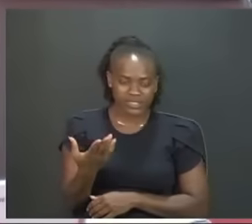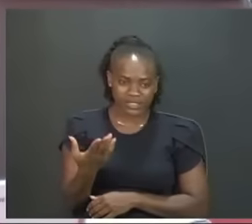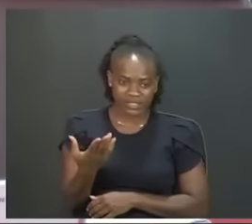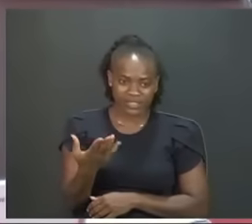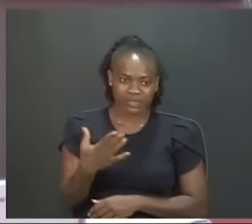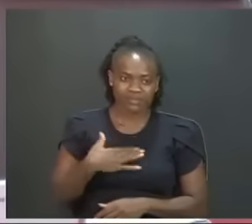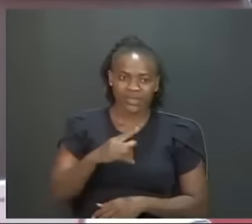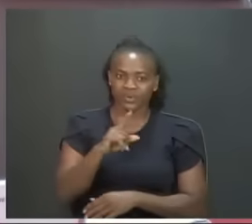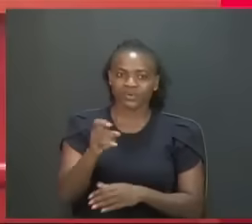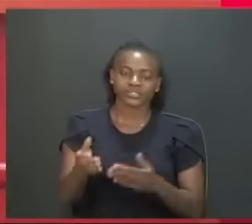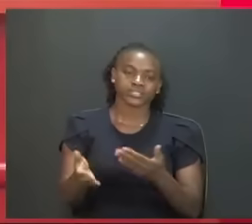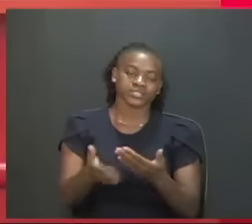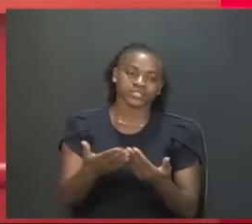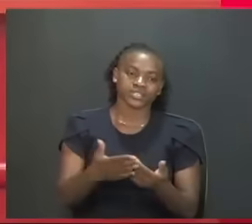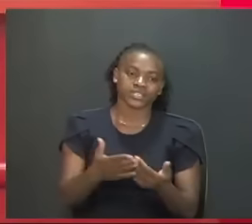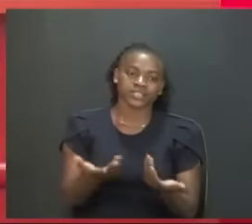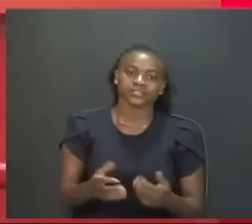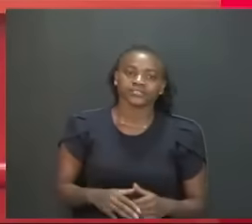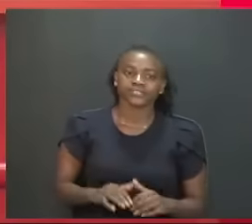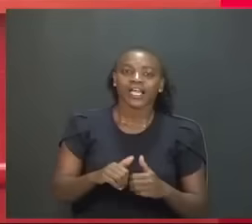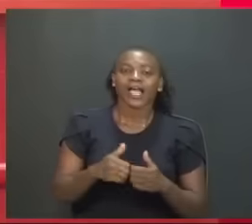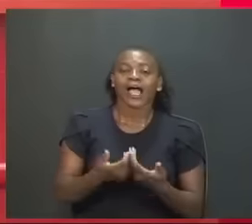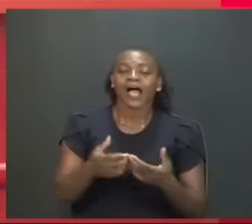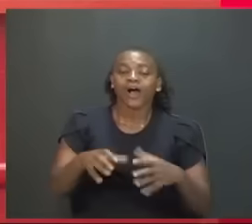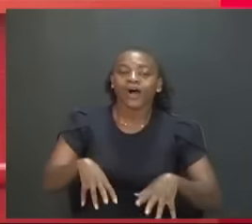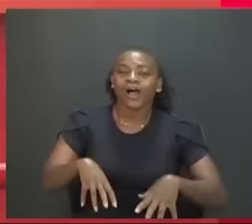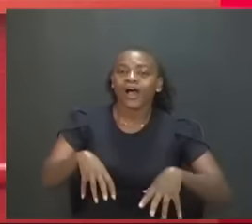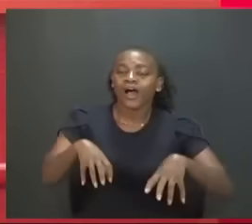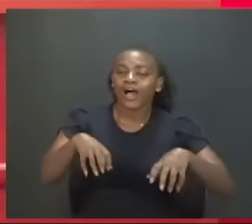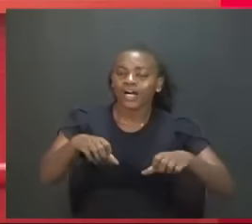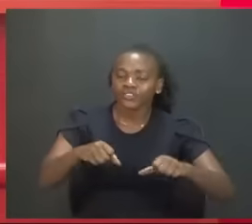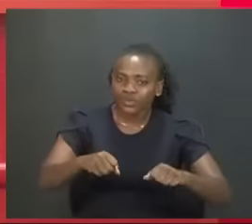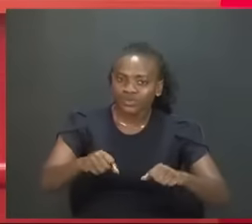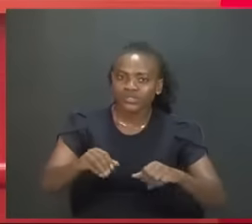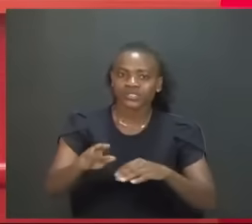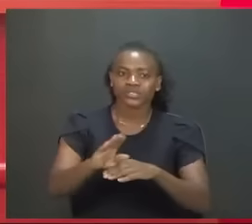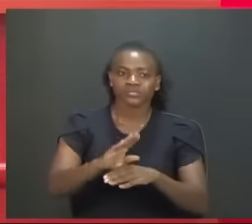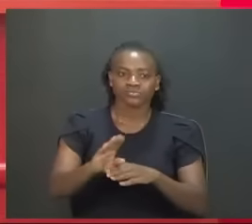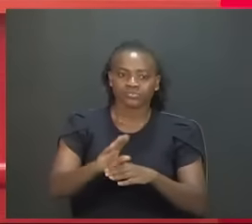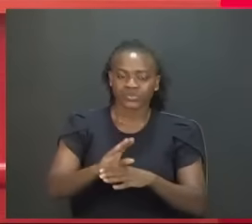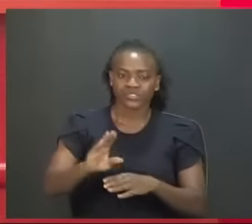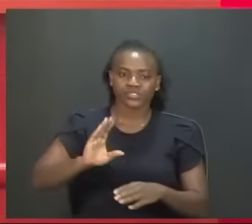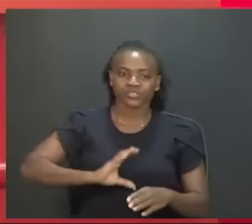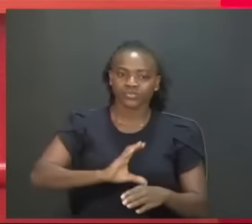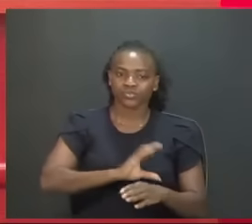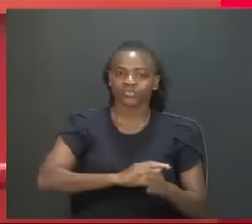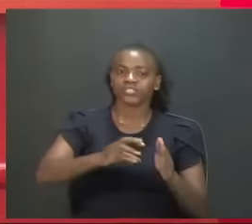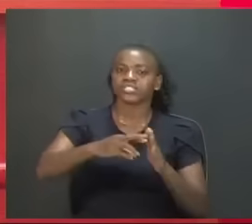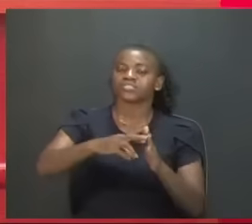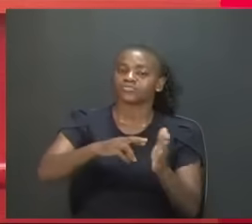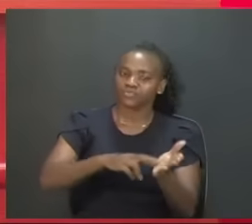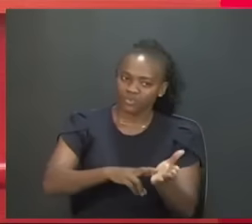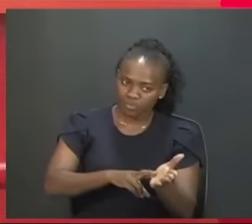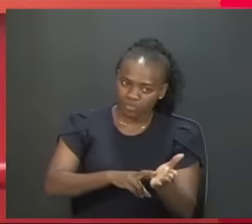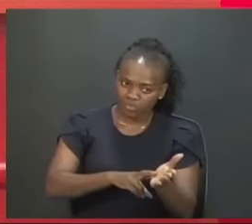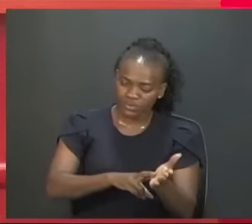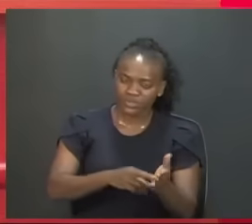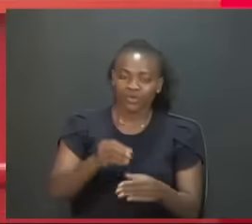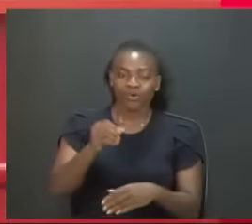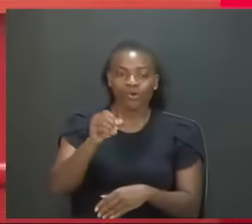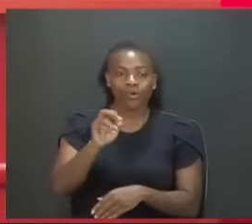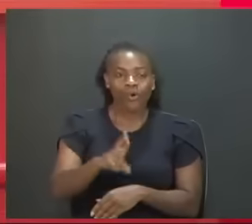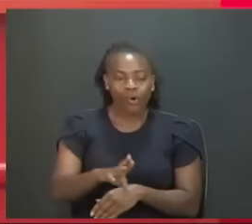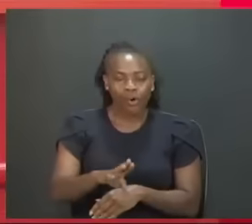simple. How do we adopt a business committee's report or Mr. a Speaker, by business taking a